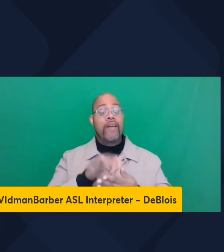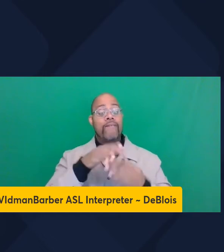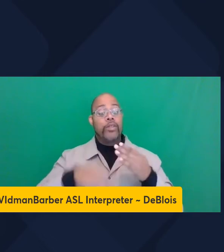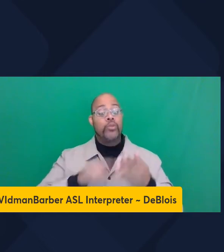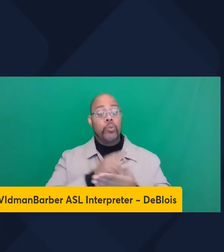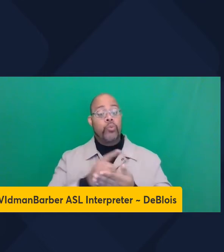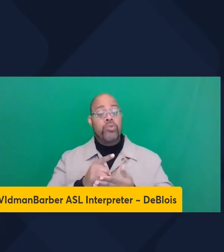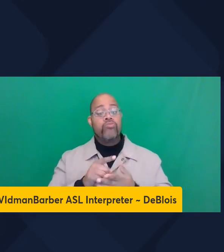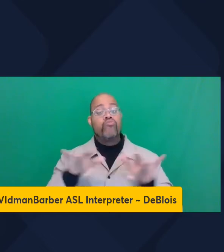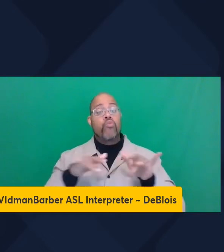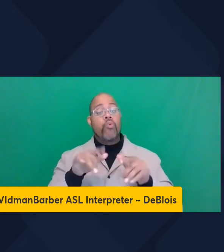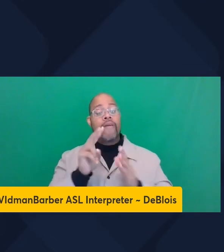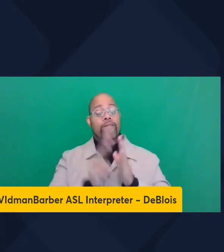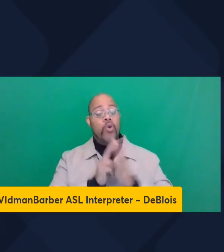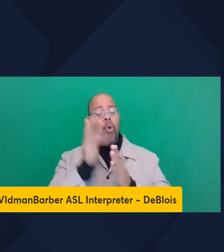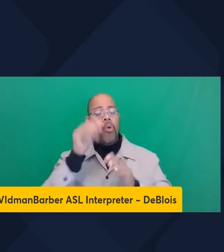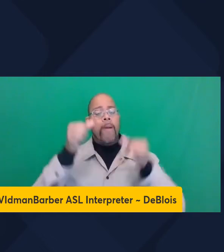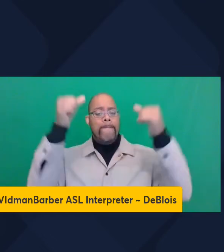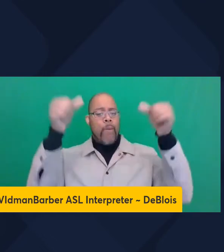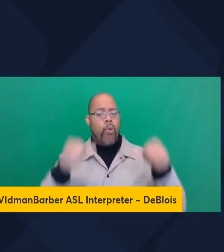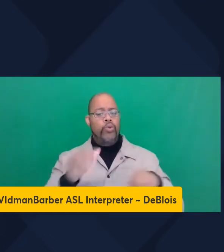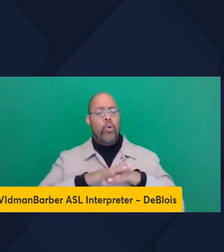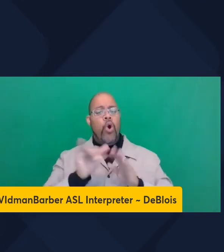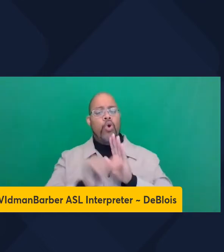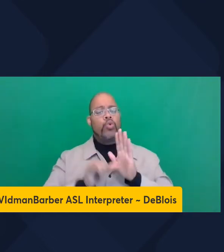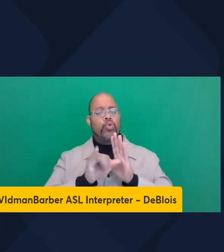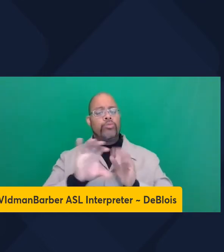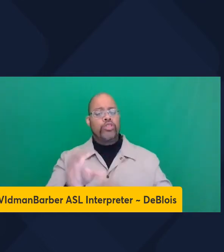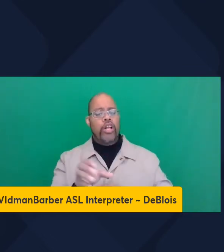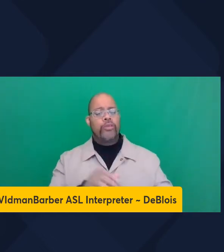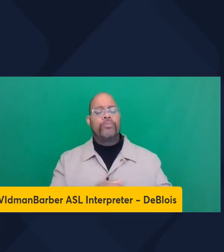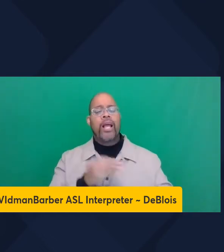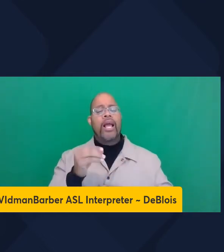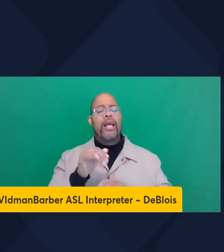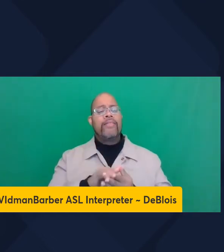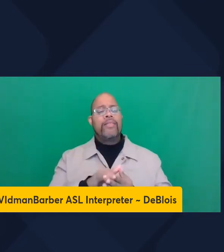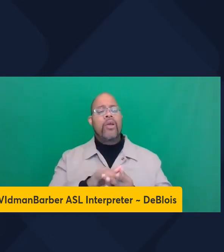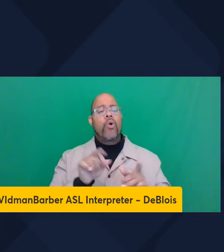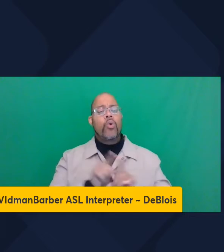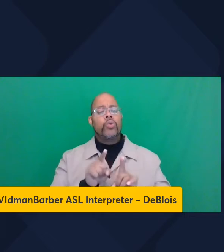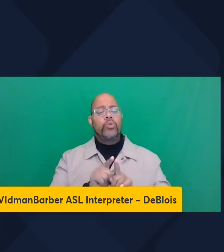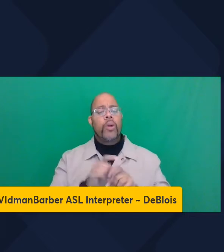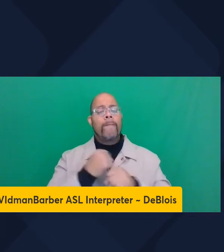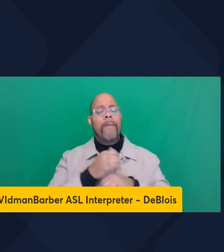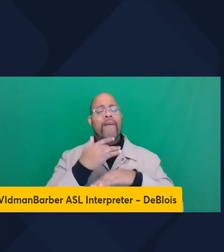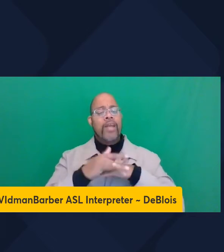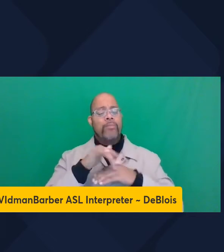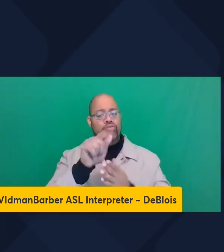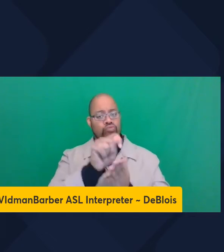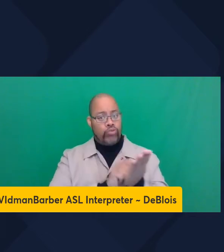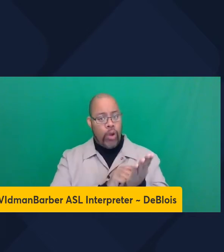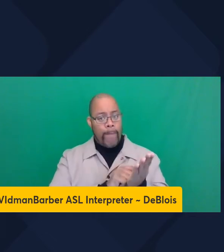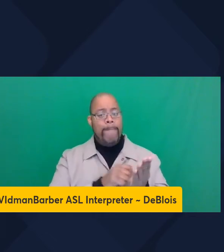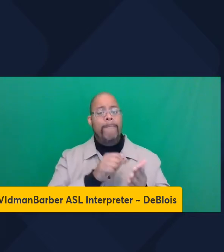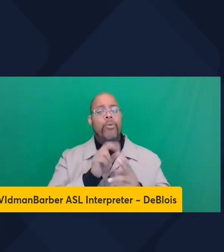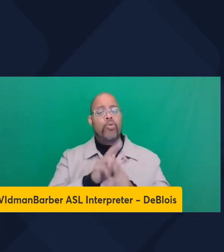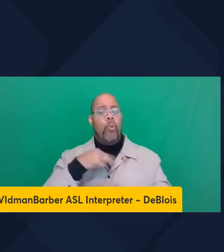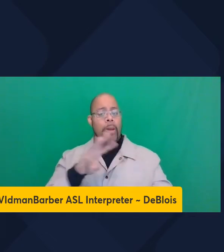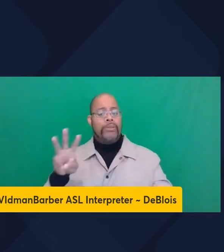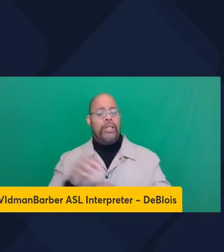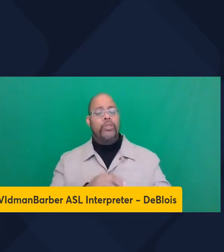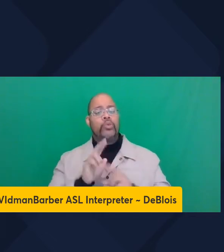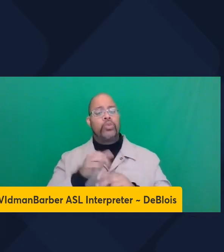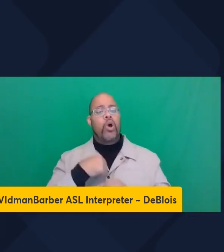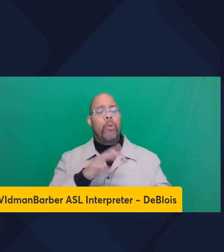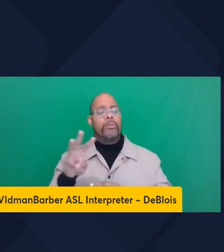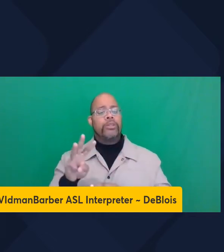week, recorded videos will be posted on our YouTube channel, and the transcript also will be available on our website using our